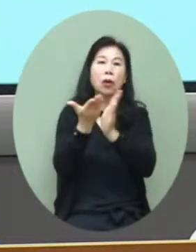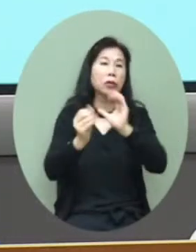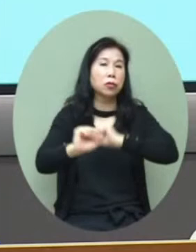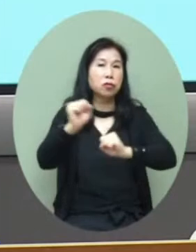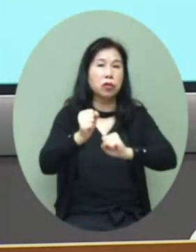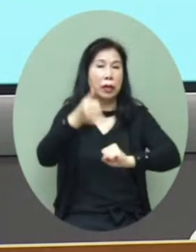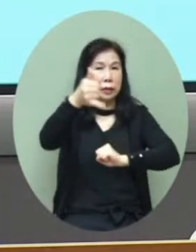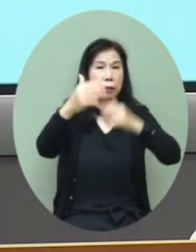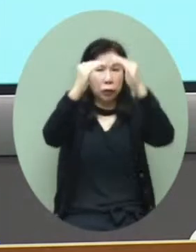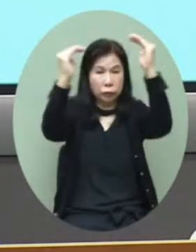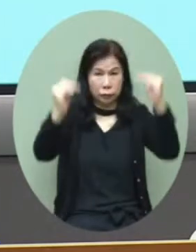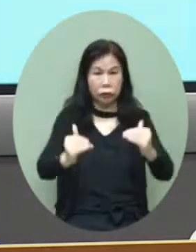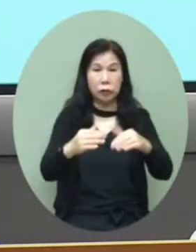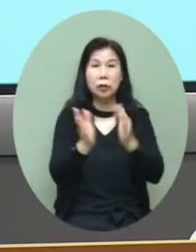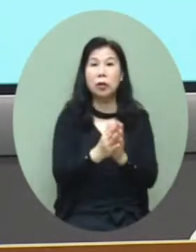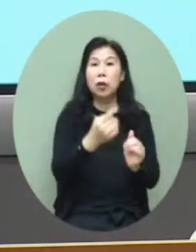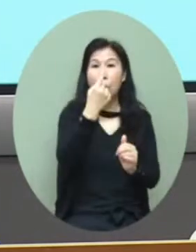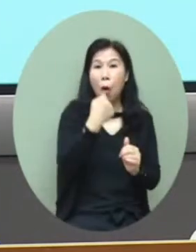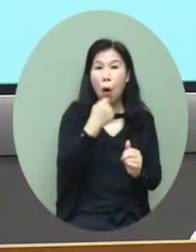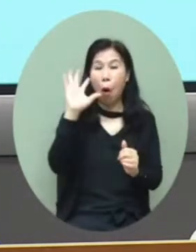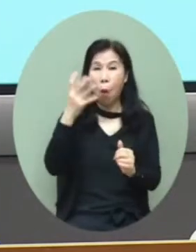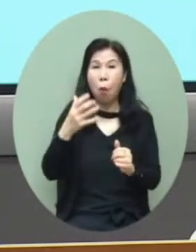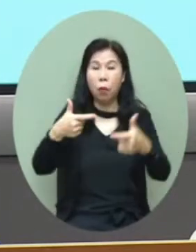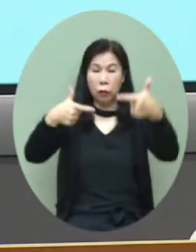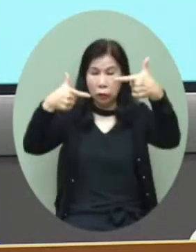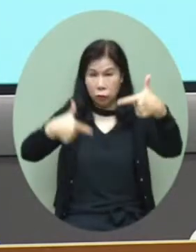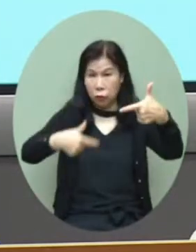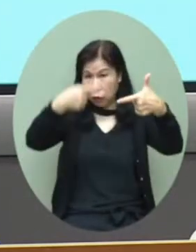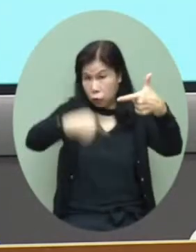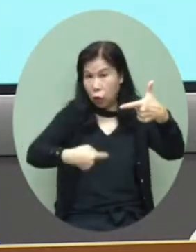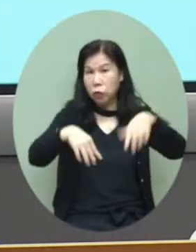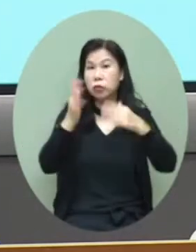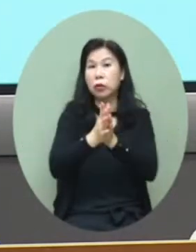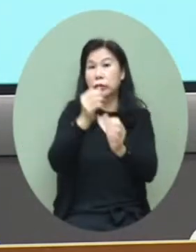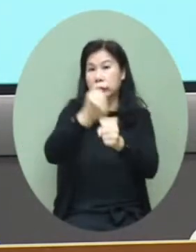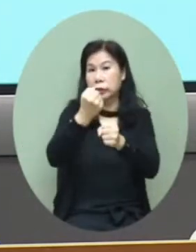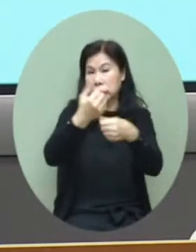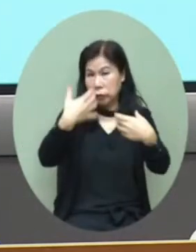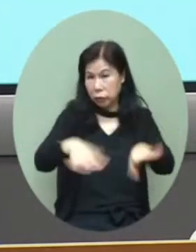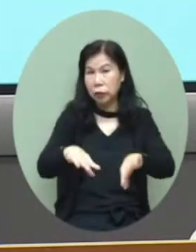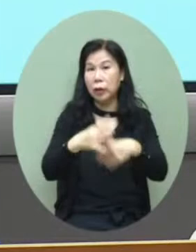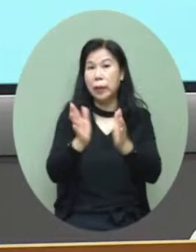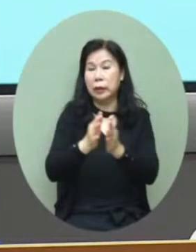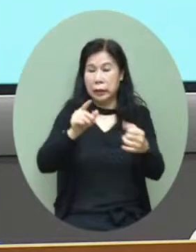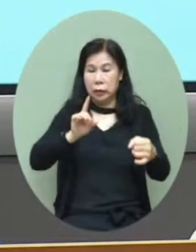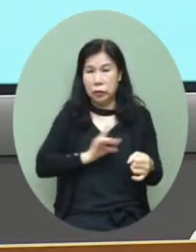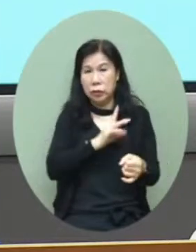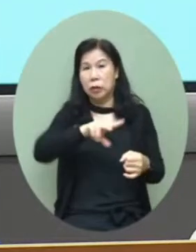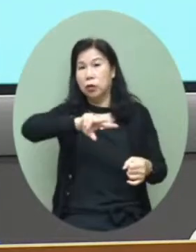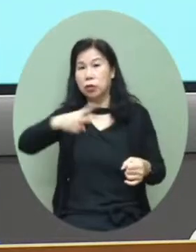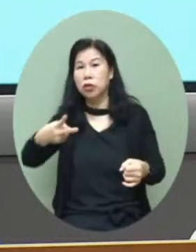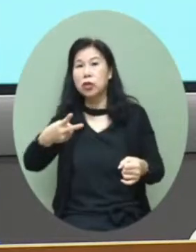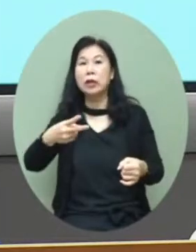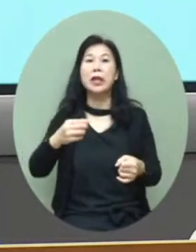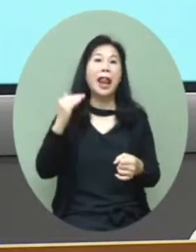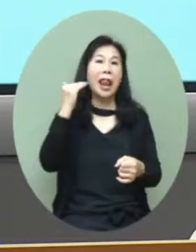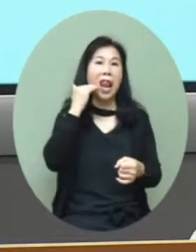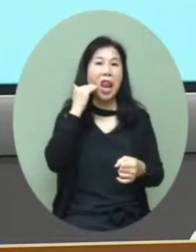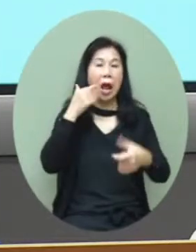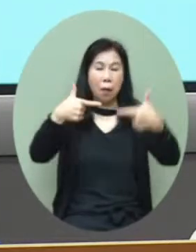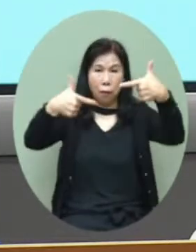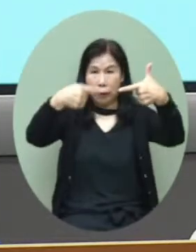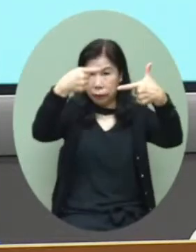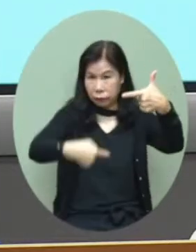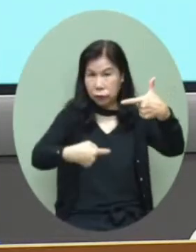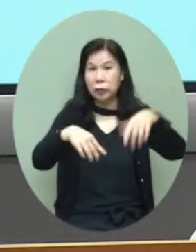given a yellow code in order for the authorities to control their activities during the medical surveillance